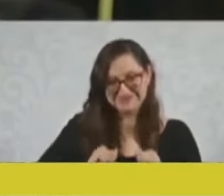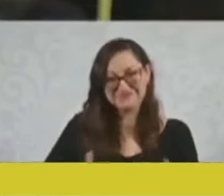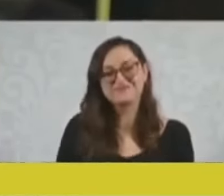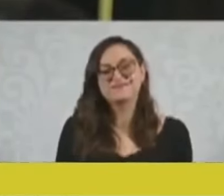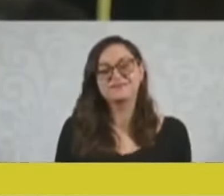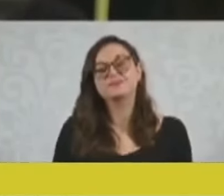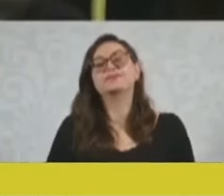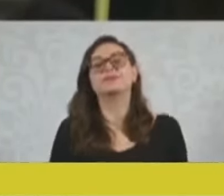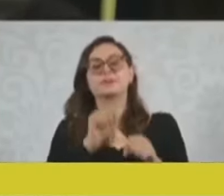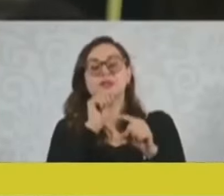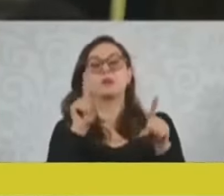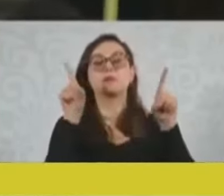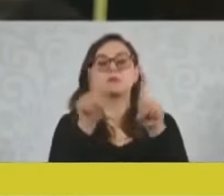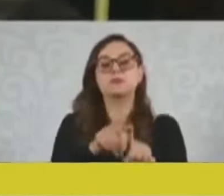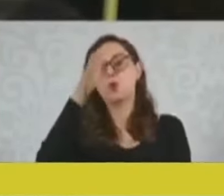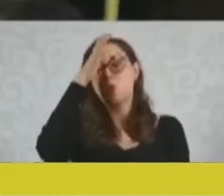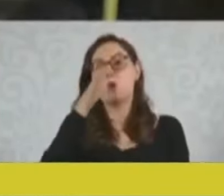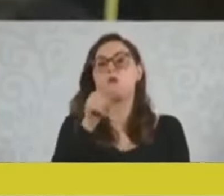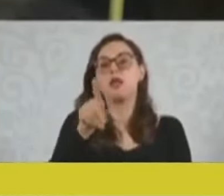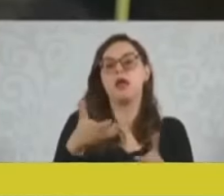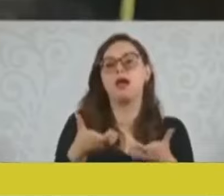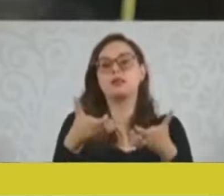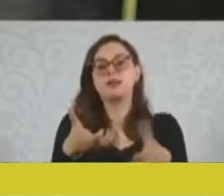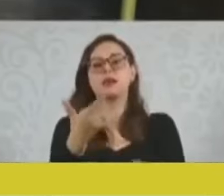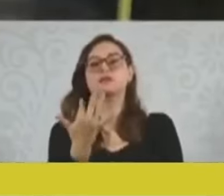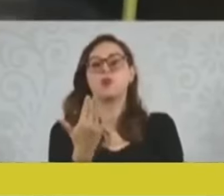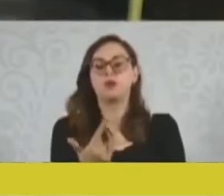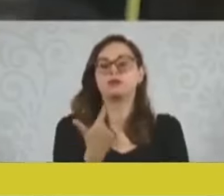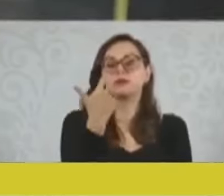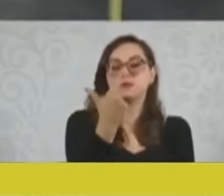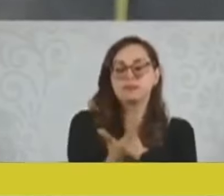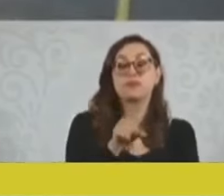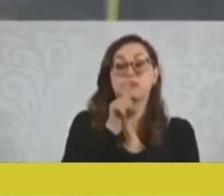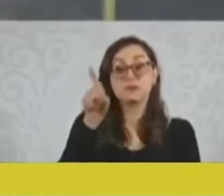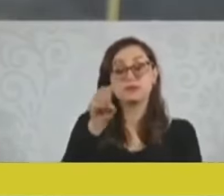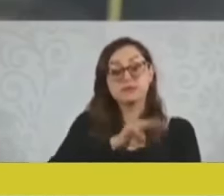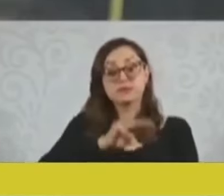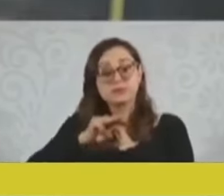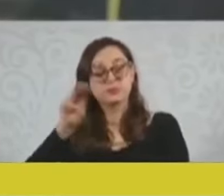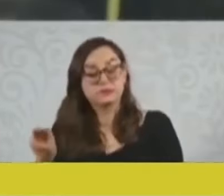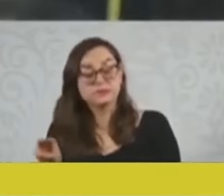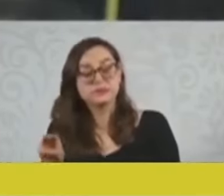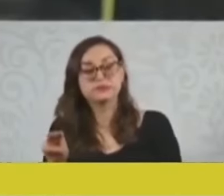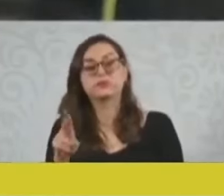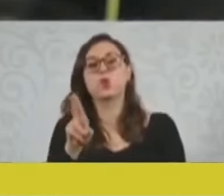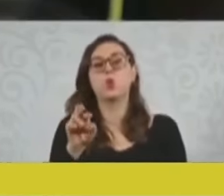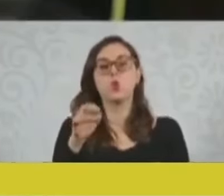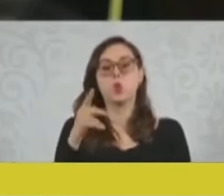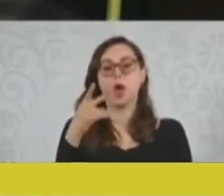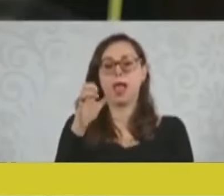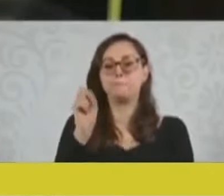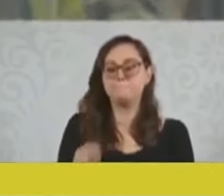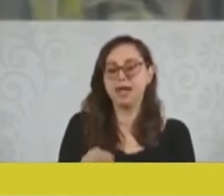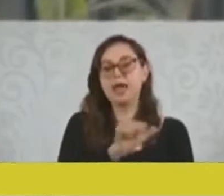in Coahuila, modernization of 57 road, in Michoacán,